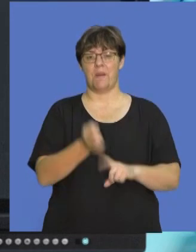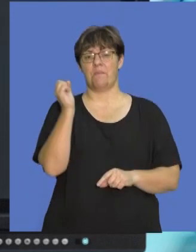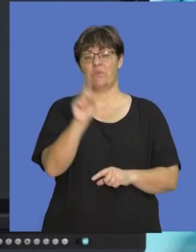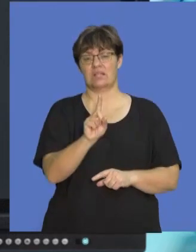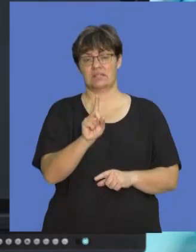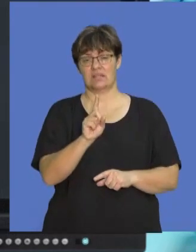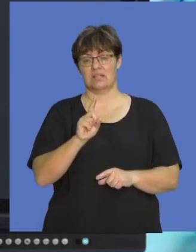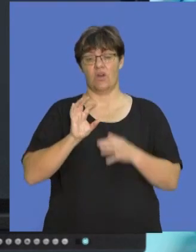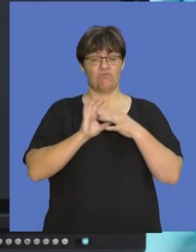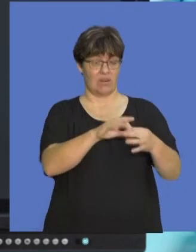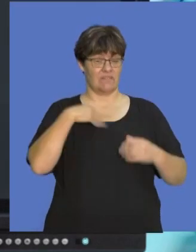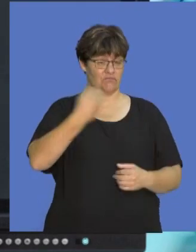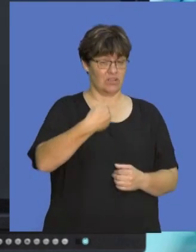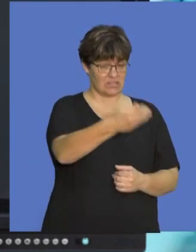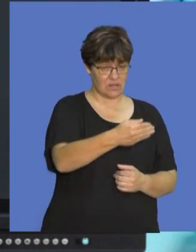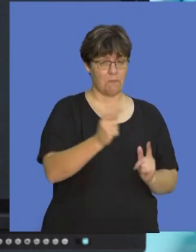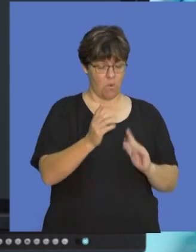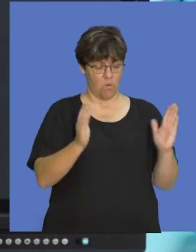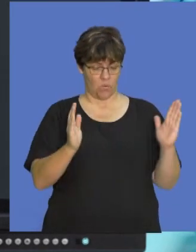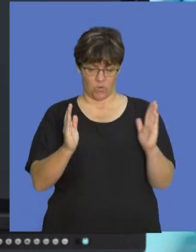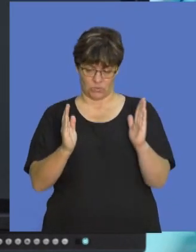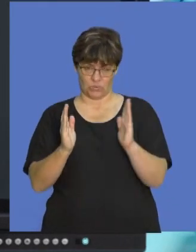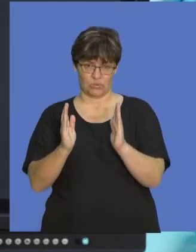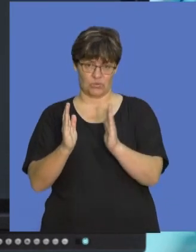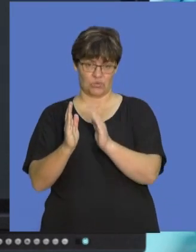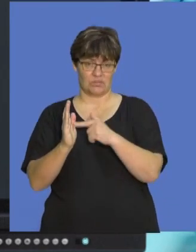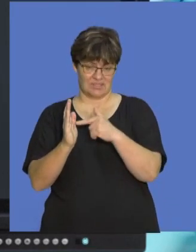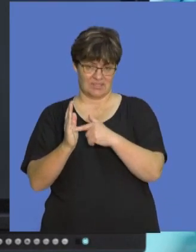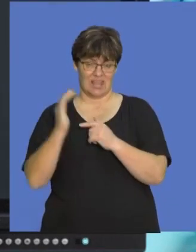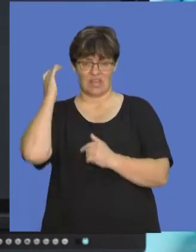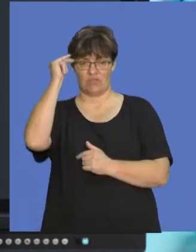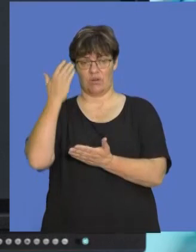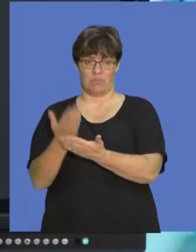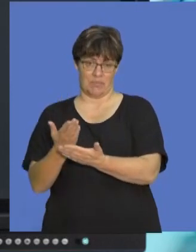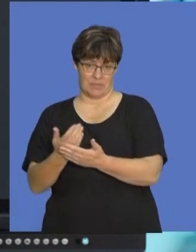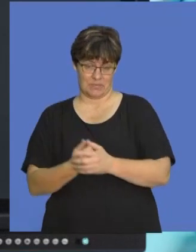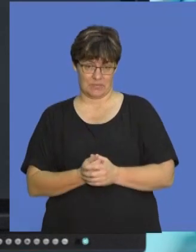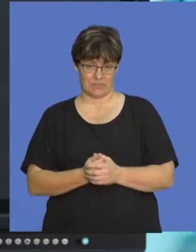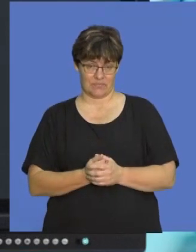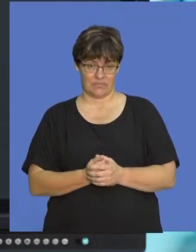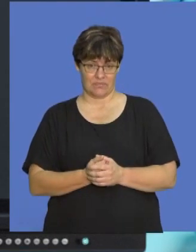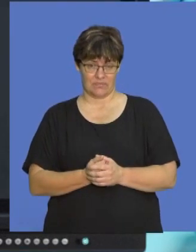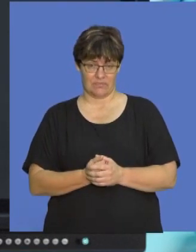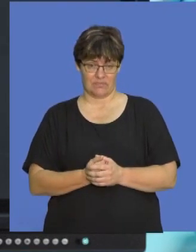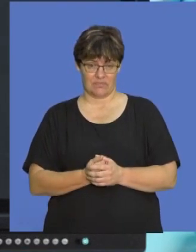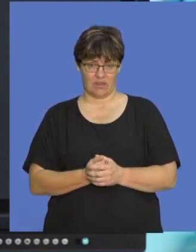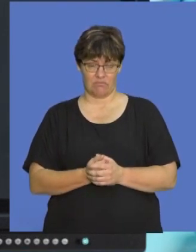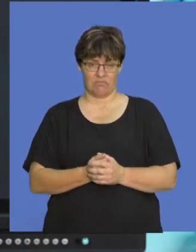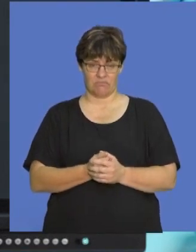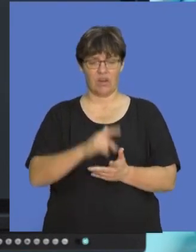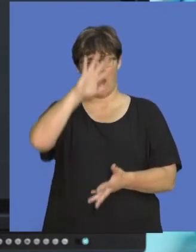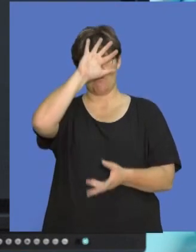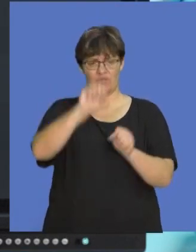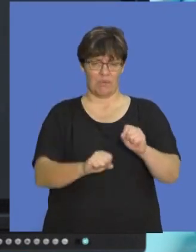overall, you'll find that the relative frequency will get closer and closer to the theoretical probability.